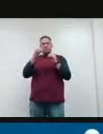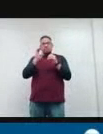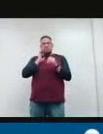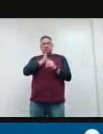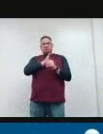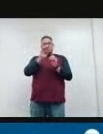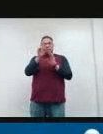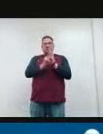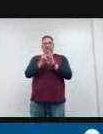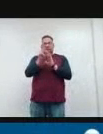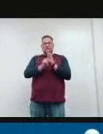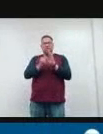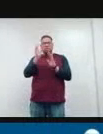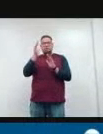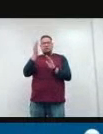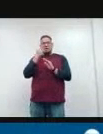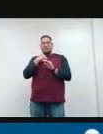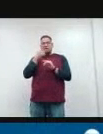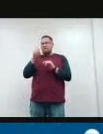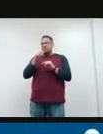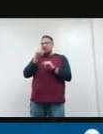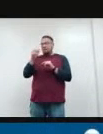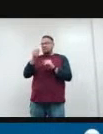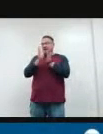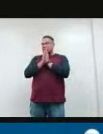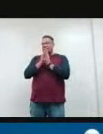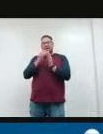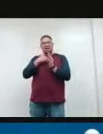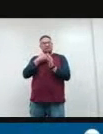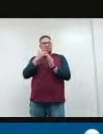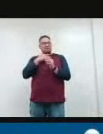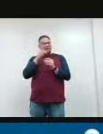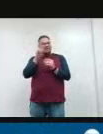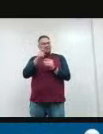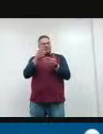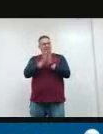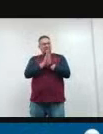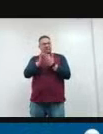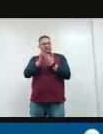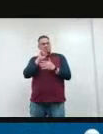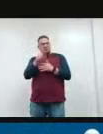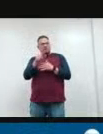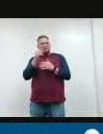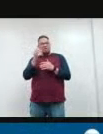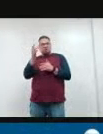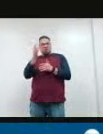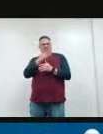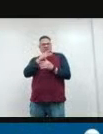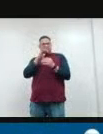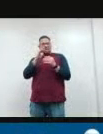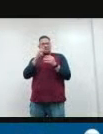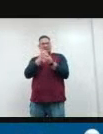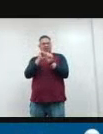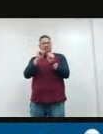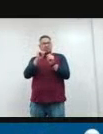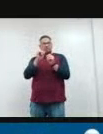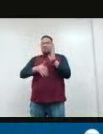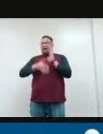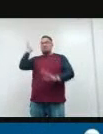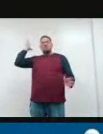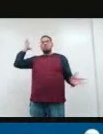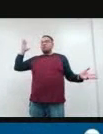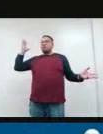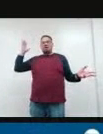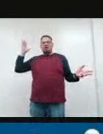I shouldn't be asking. And I said, I really felt a need to ask that question when our concerns of safety is getting out of control. Because these